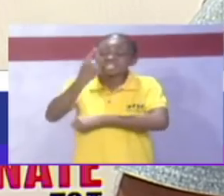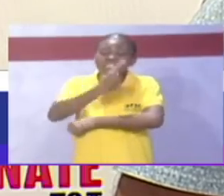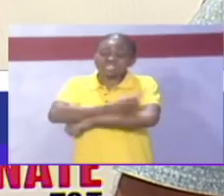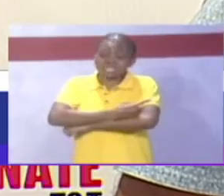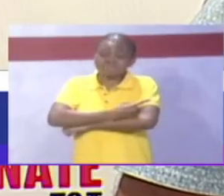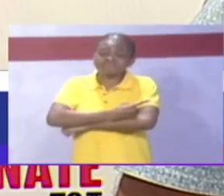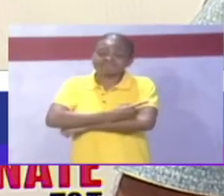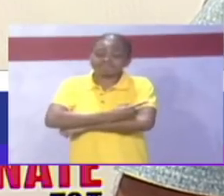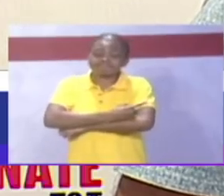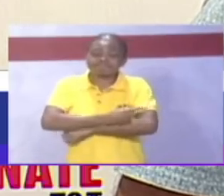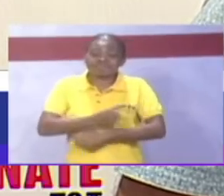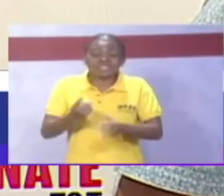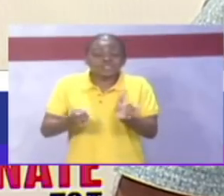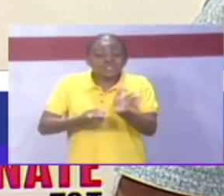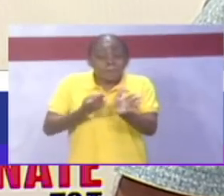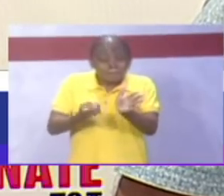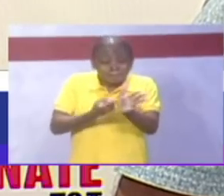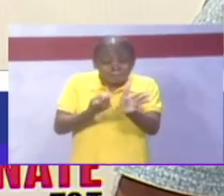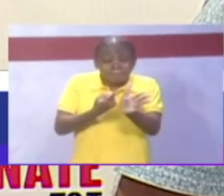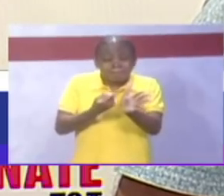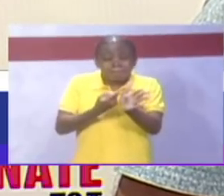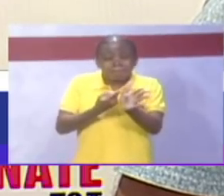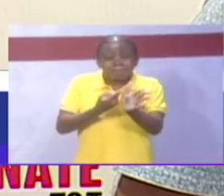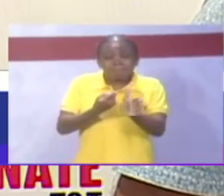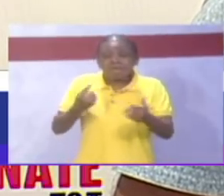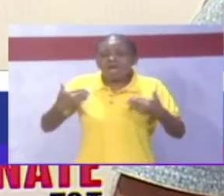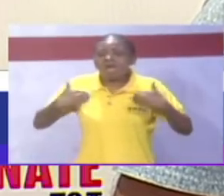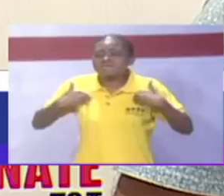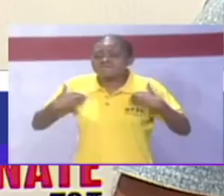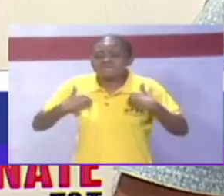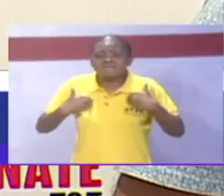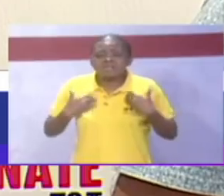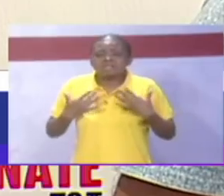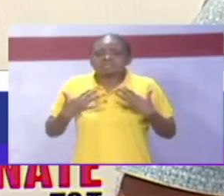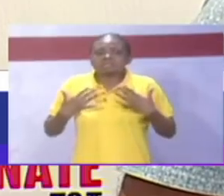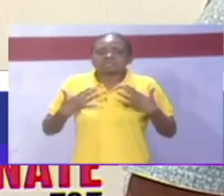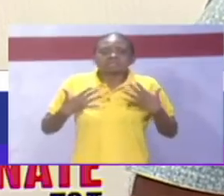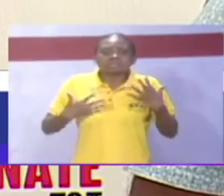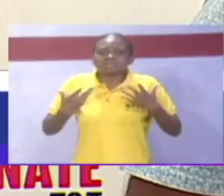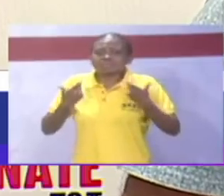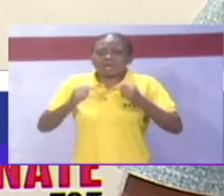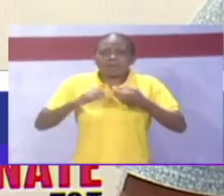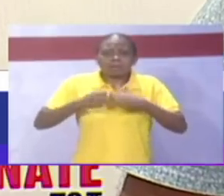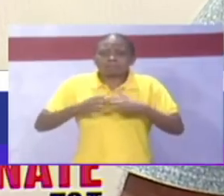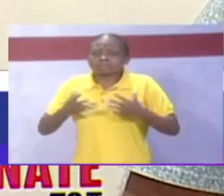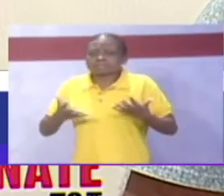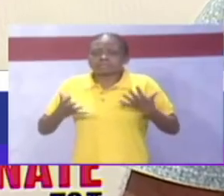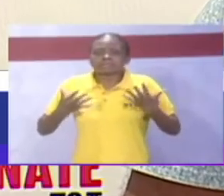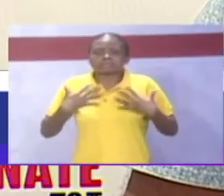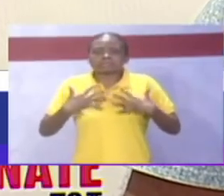anxiety over breathing. And sometimes I catch myself having